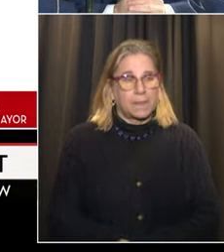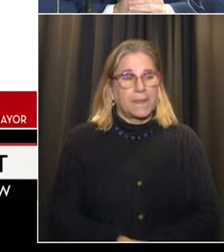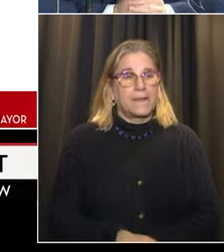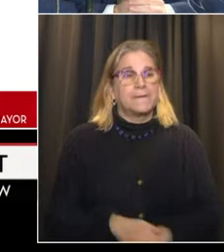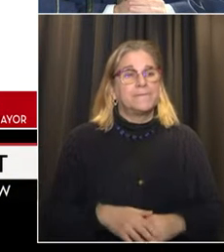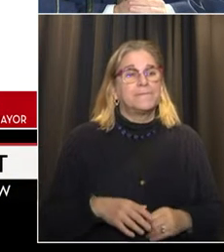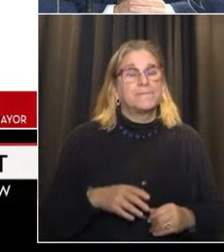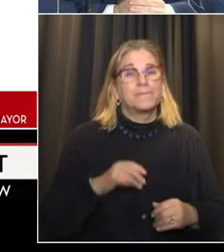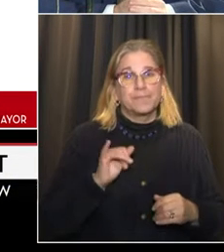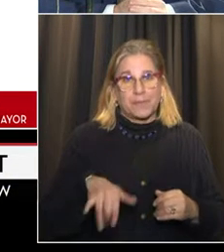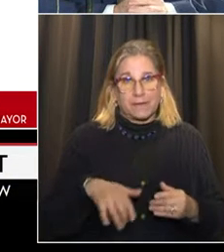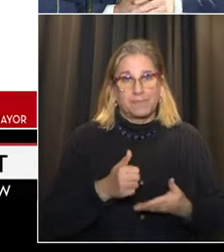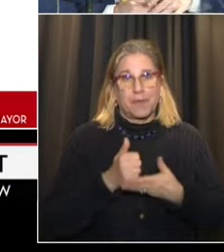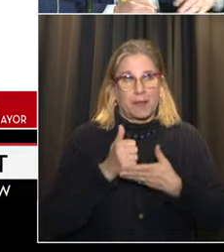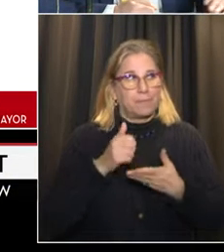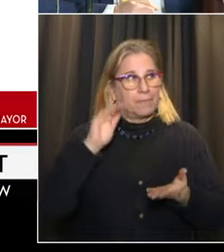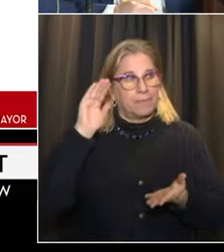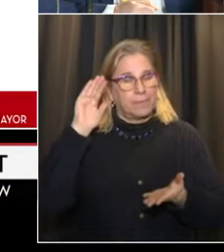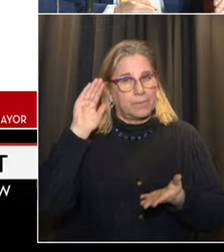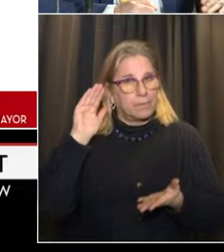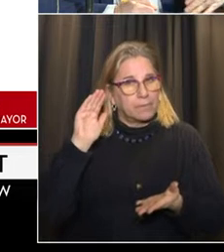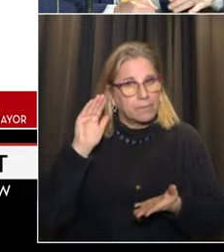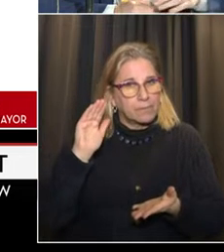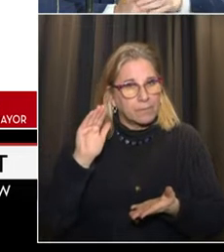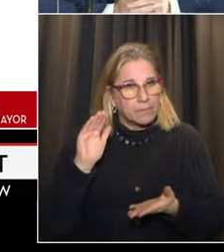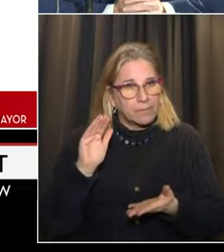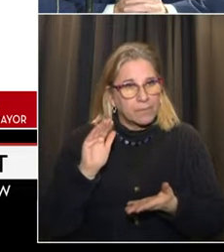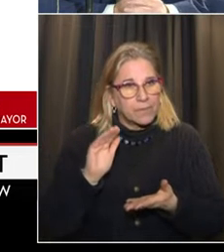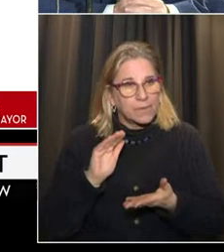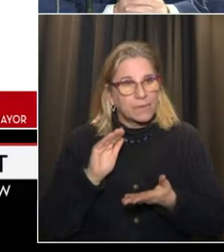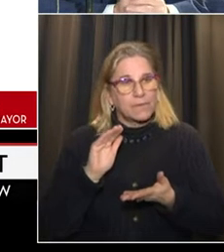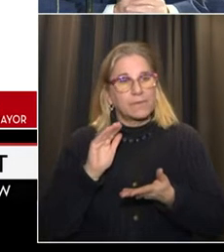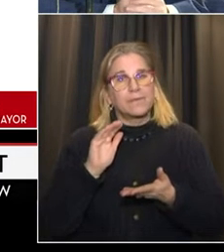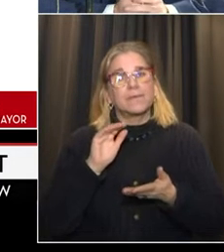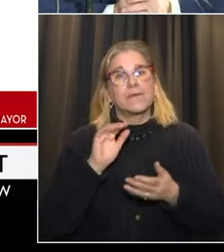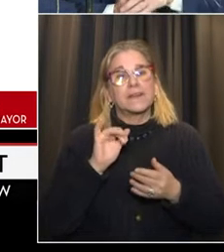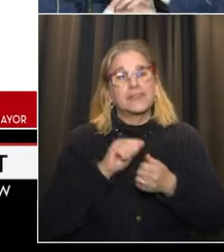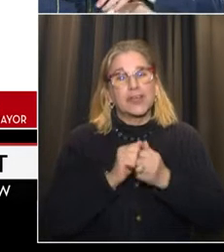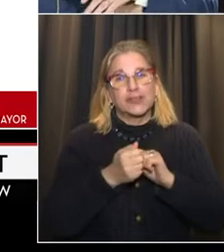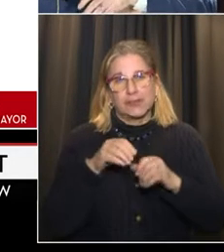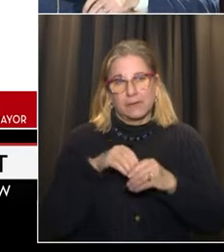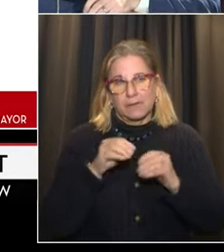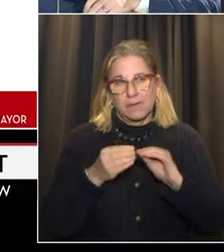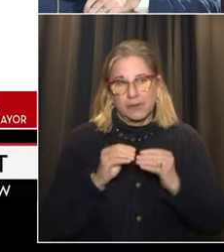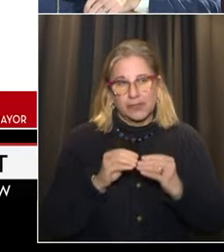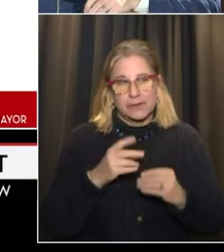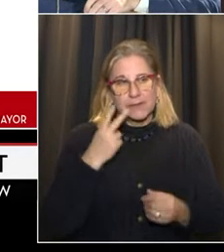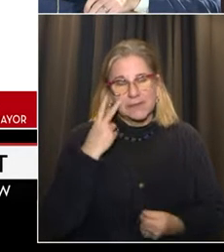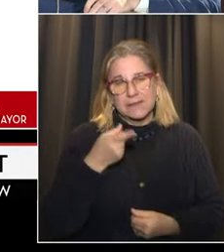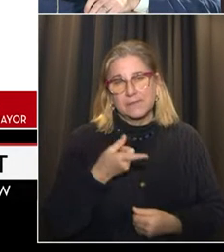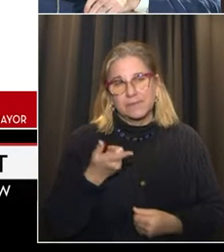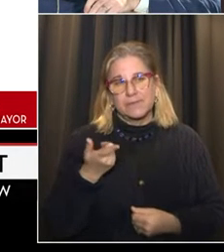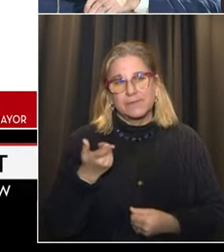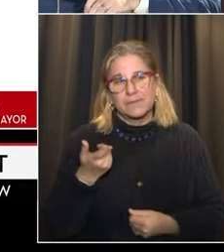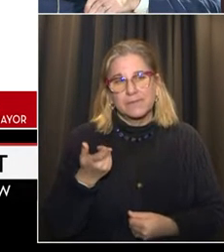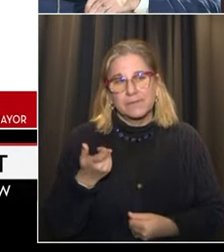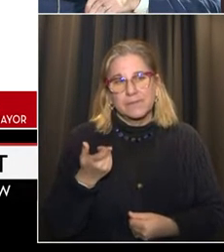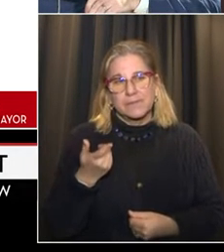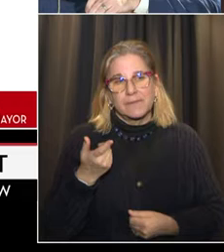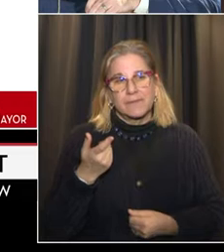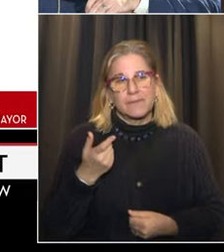that. Some of that change has been adjustments we've seen in the labor market, in